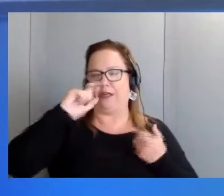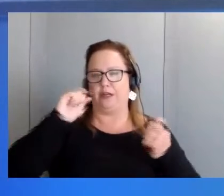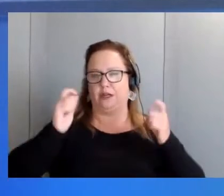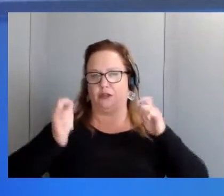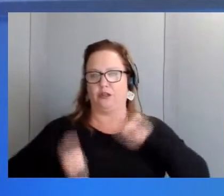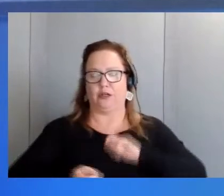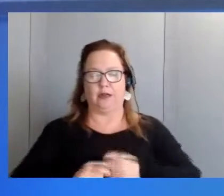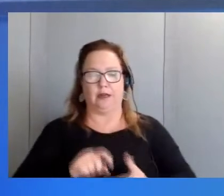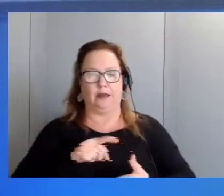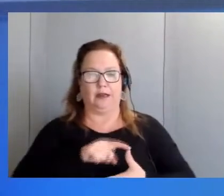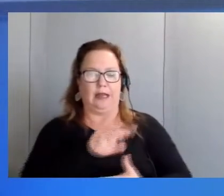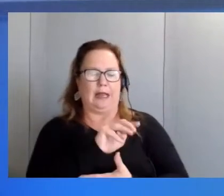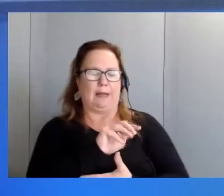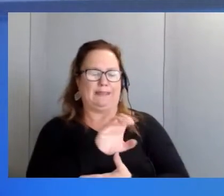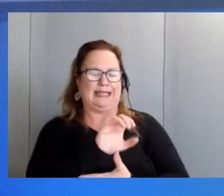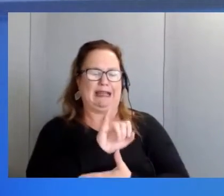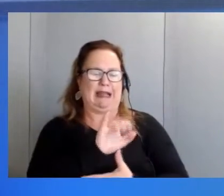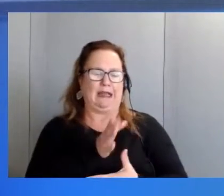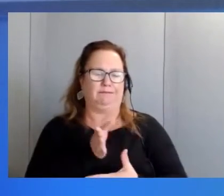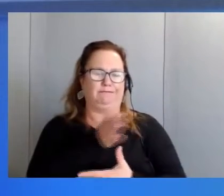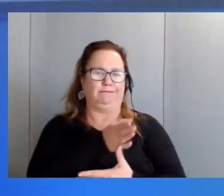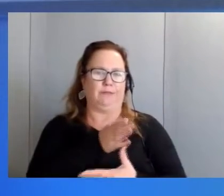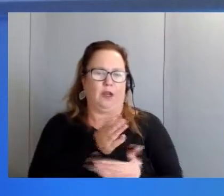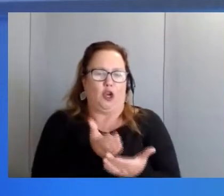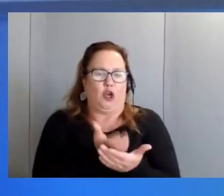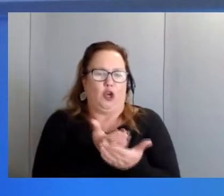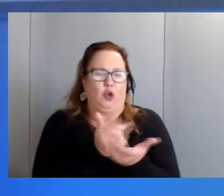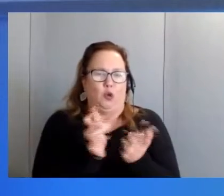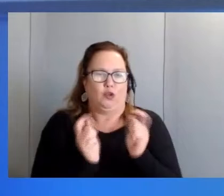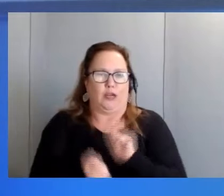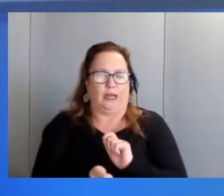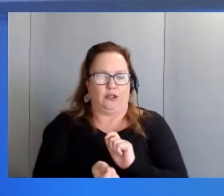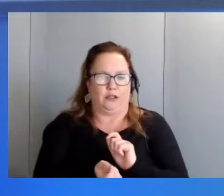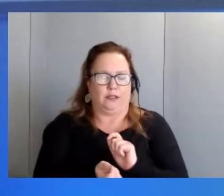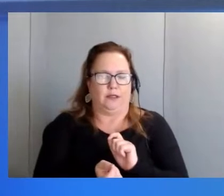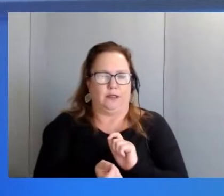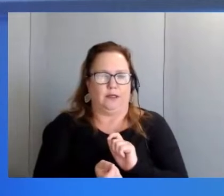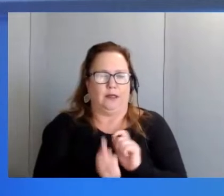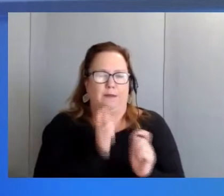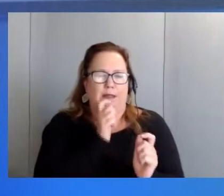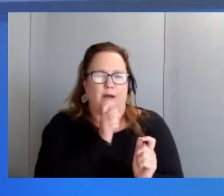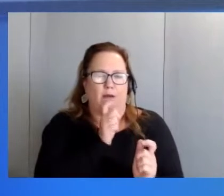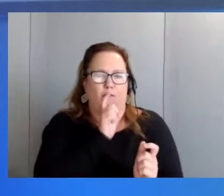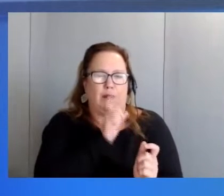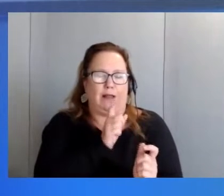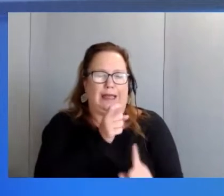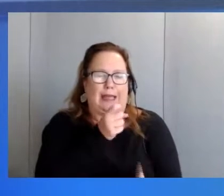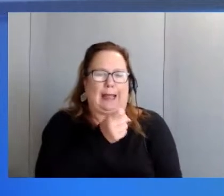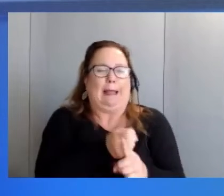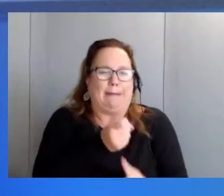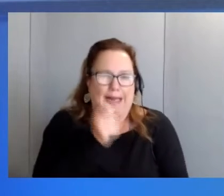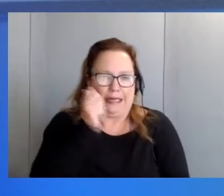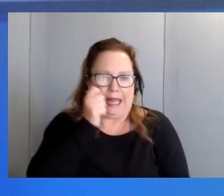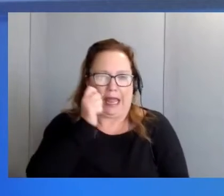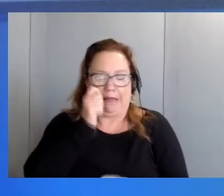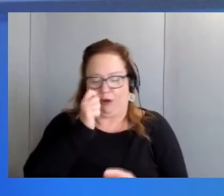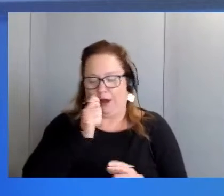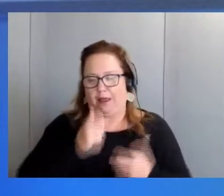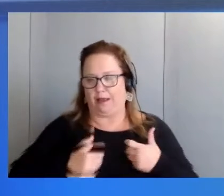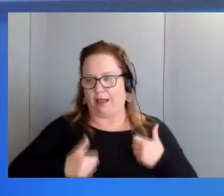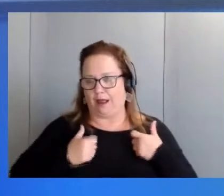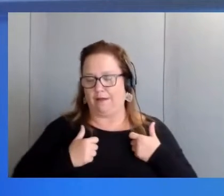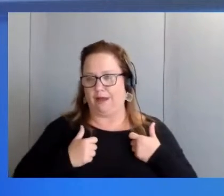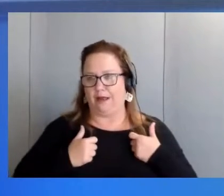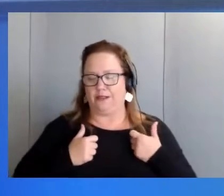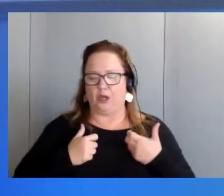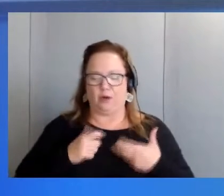is short of that. It's new changes in memory and thinking, but don't quite interfere with daily function. And so it's a matter of